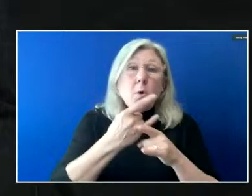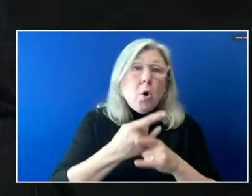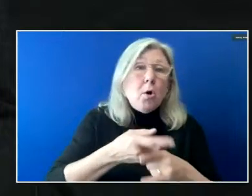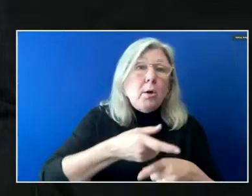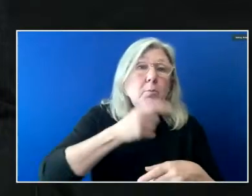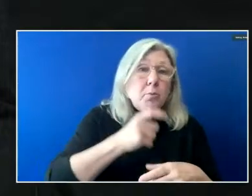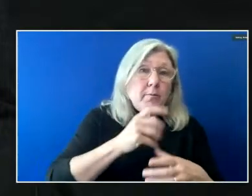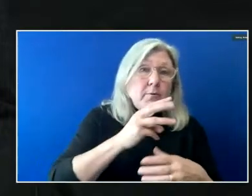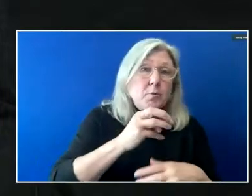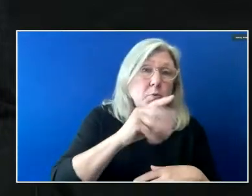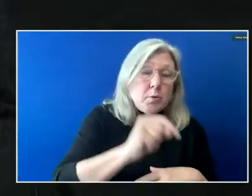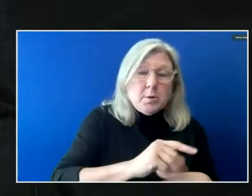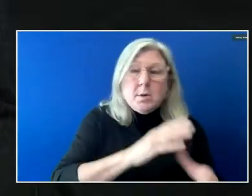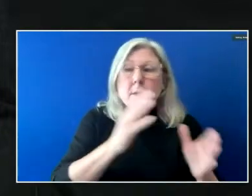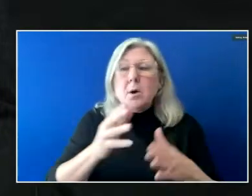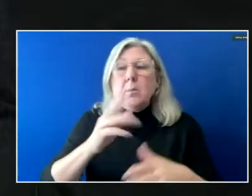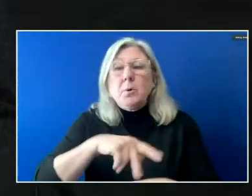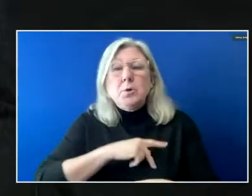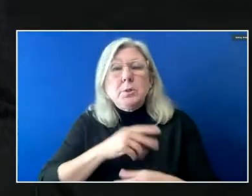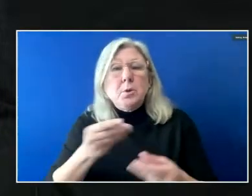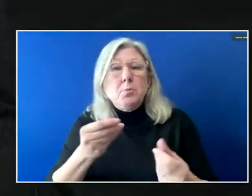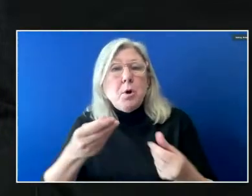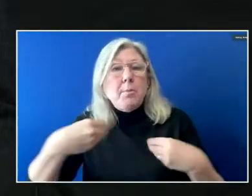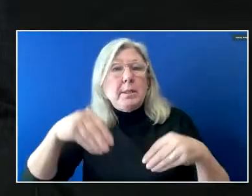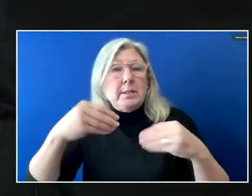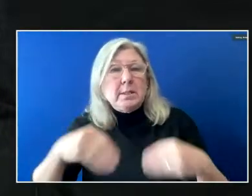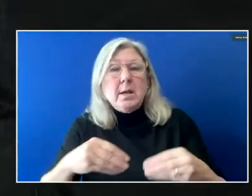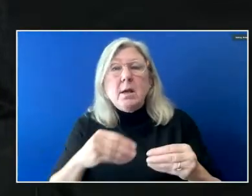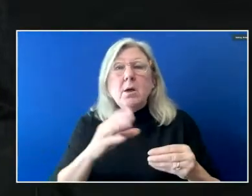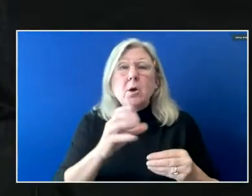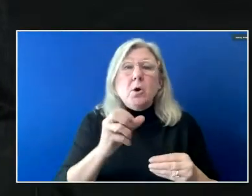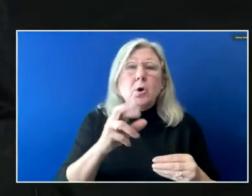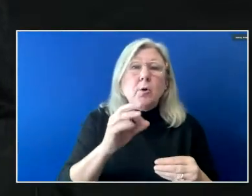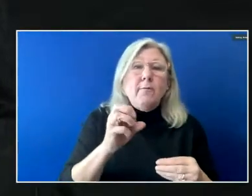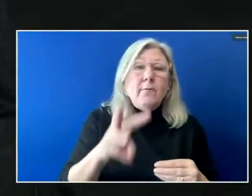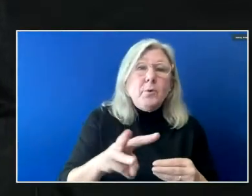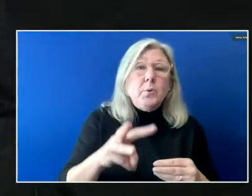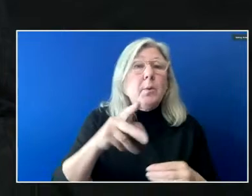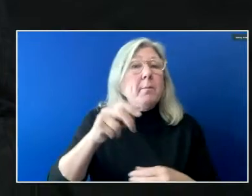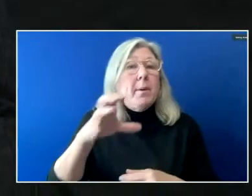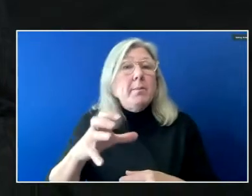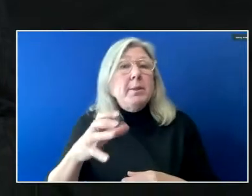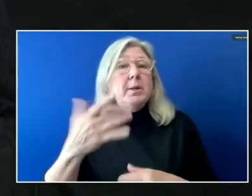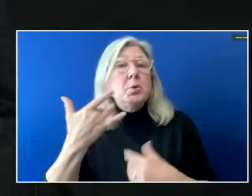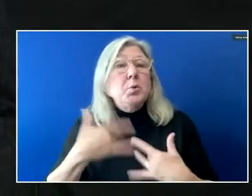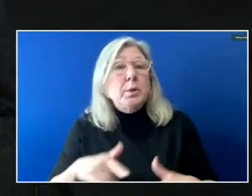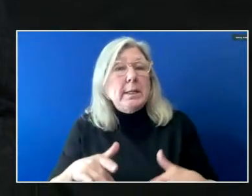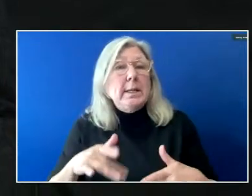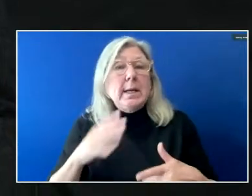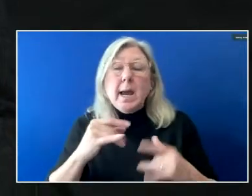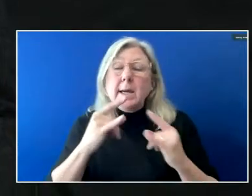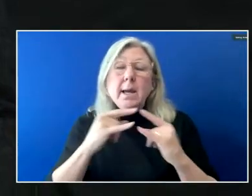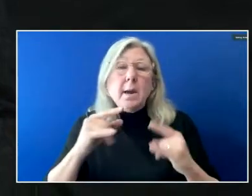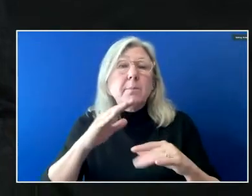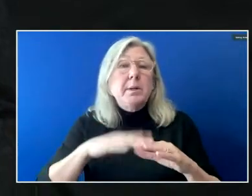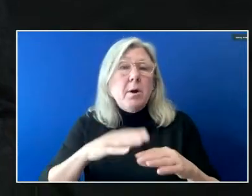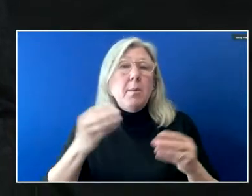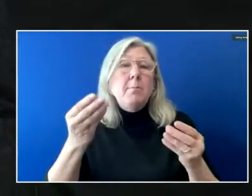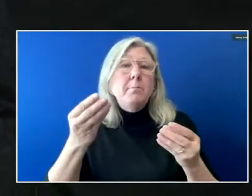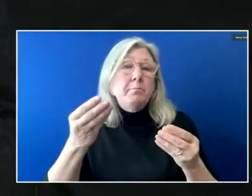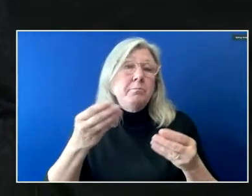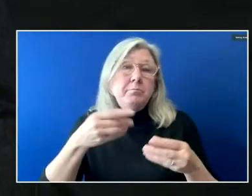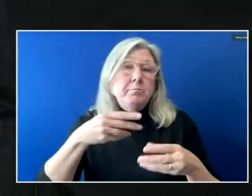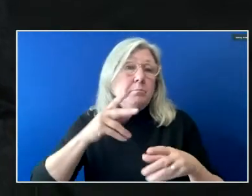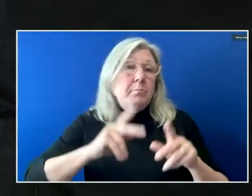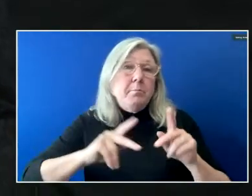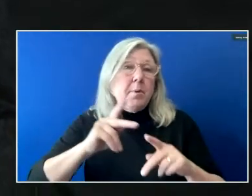personal property sales curfew public nudity and camping on public lands Mr mosakowski do you want to talk more to this or is